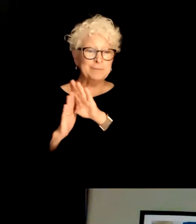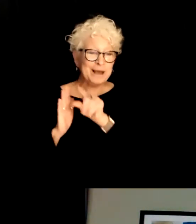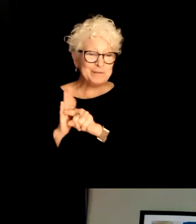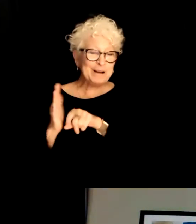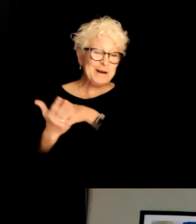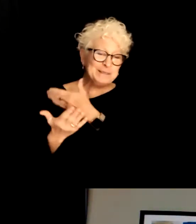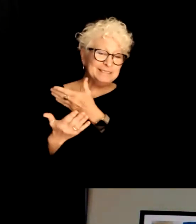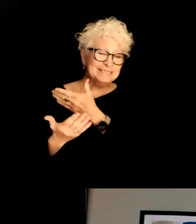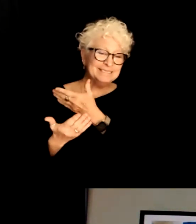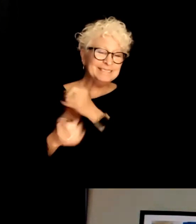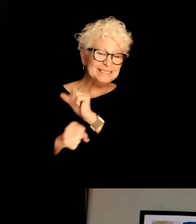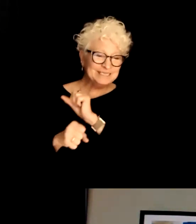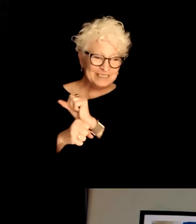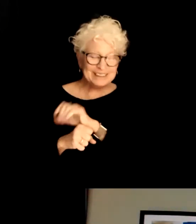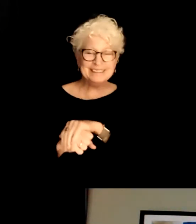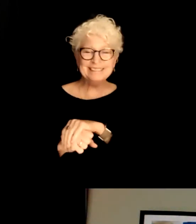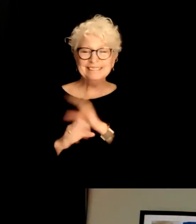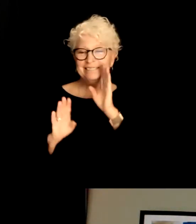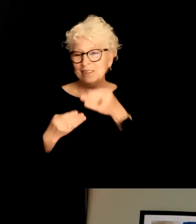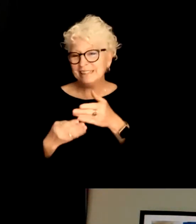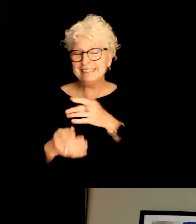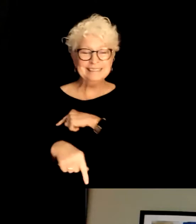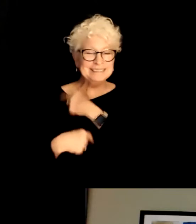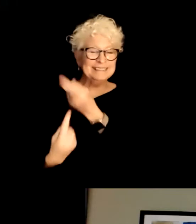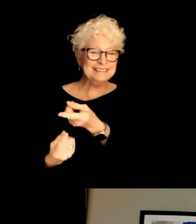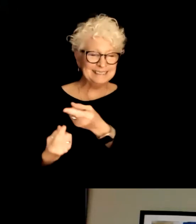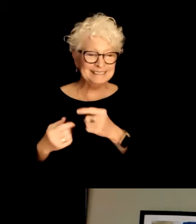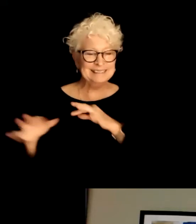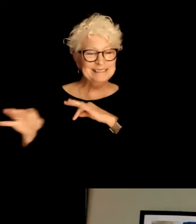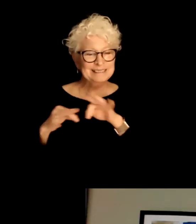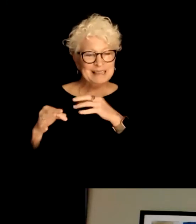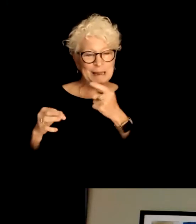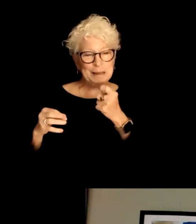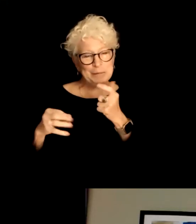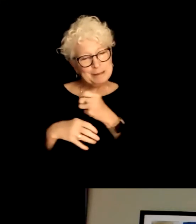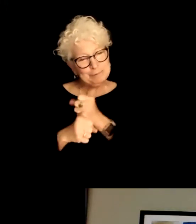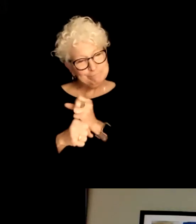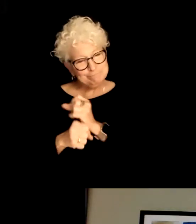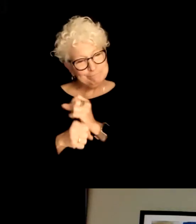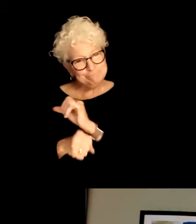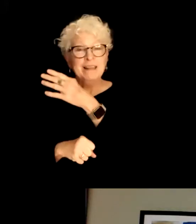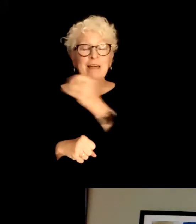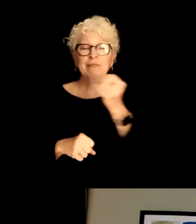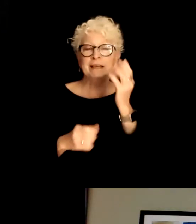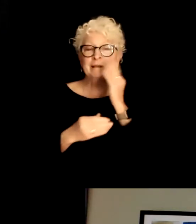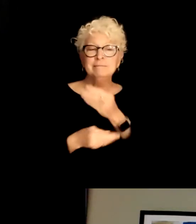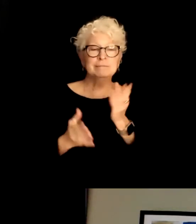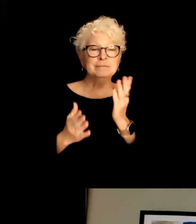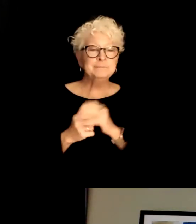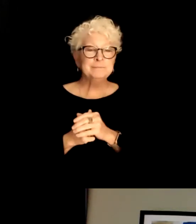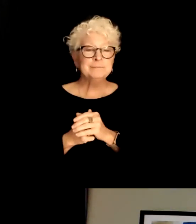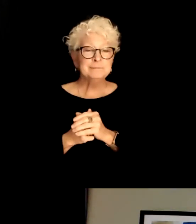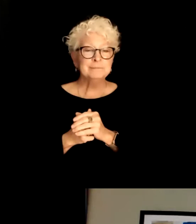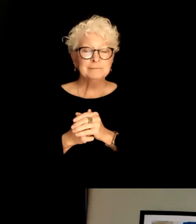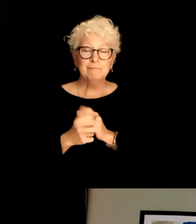Yeah. And now we can talk a little bit about maybe a little bit of updating about life since the